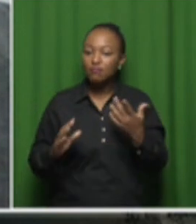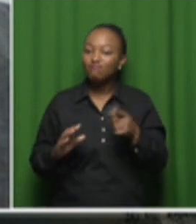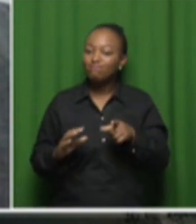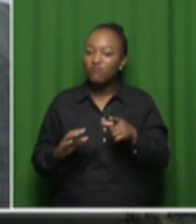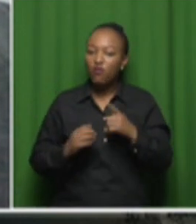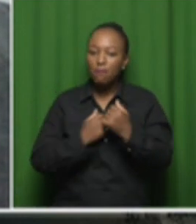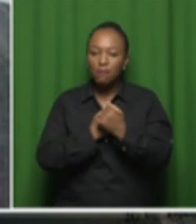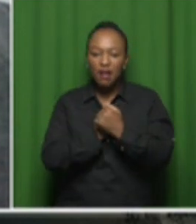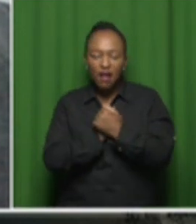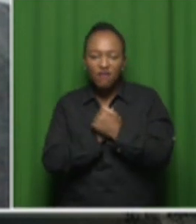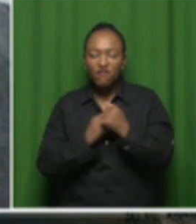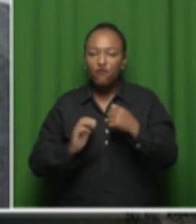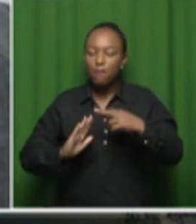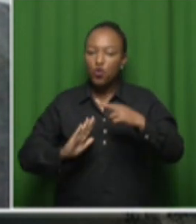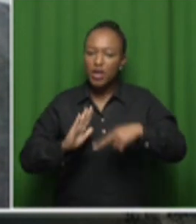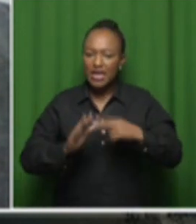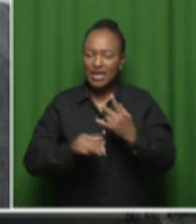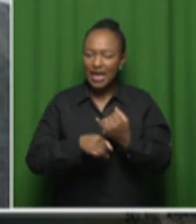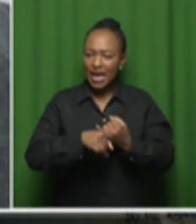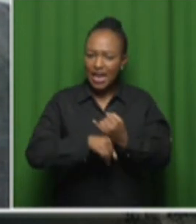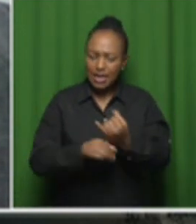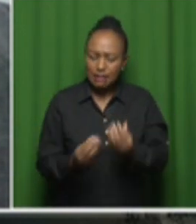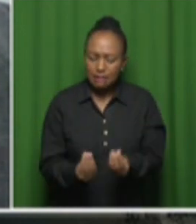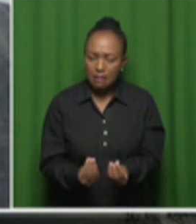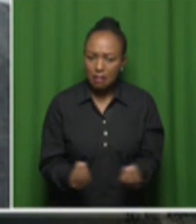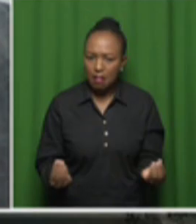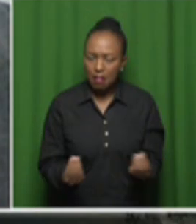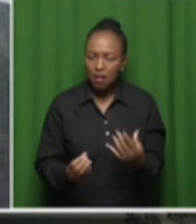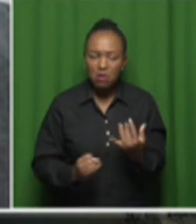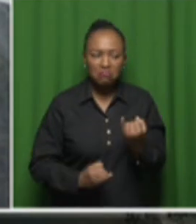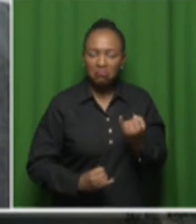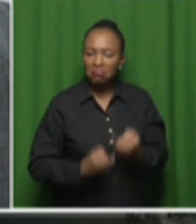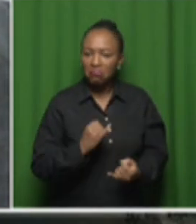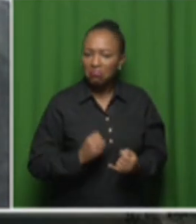very early age. So where are we going wrong?